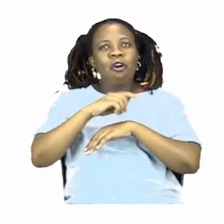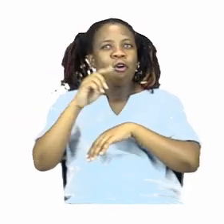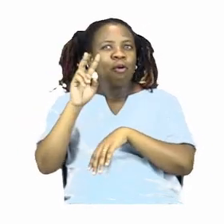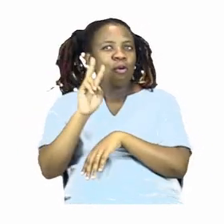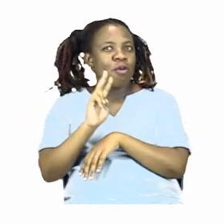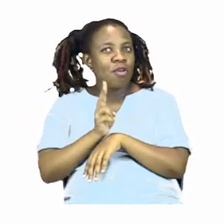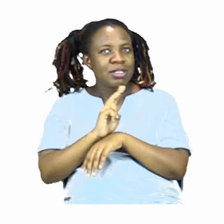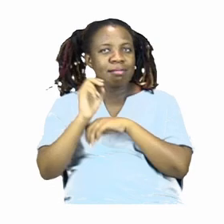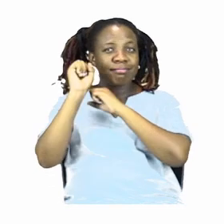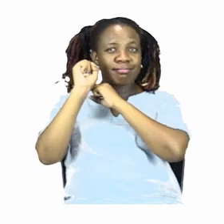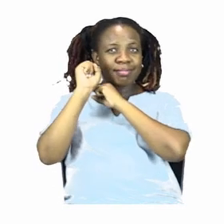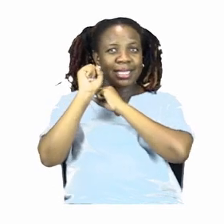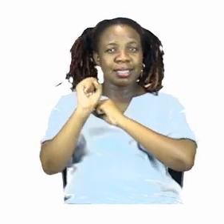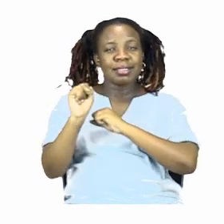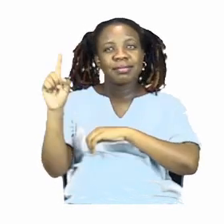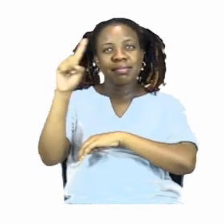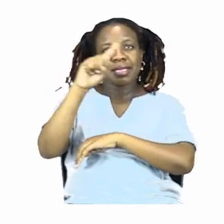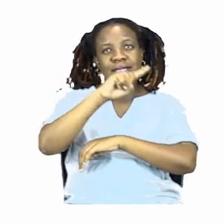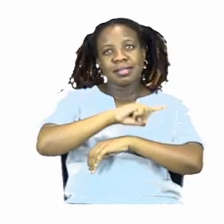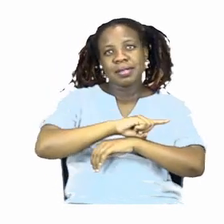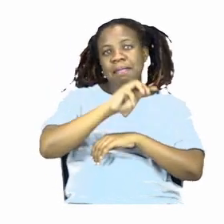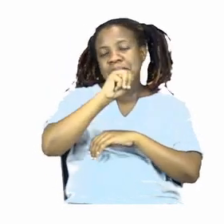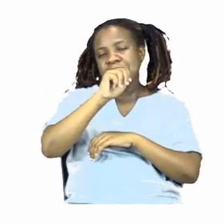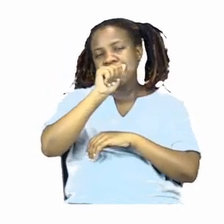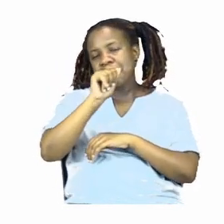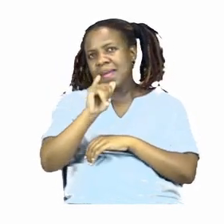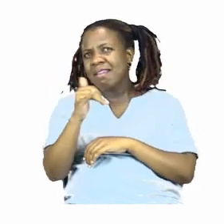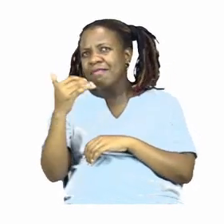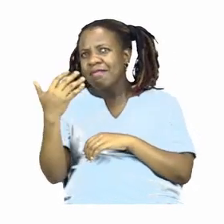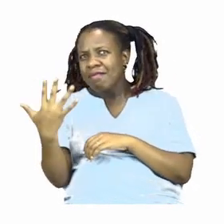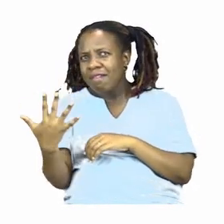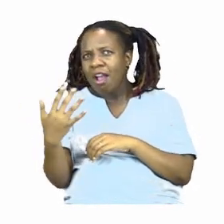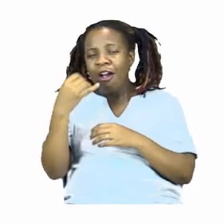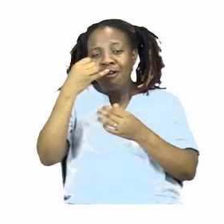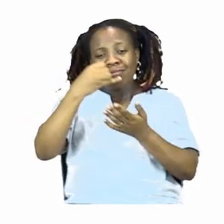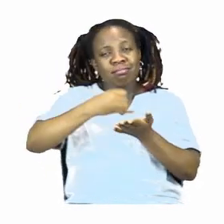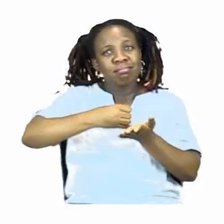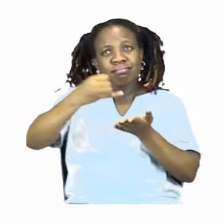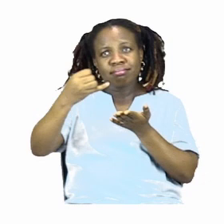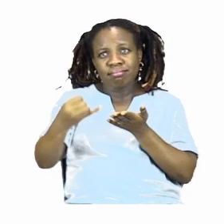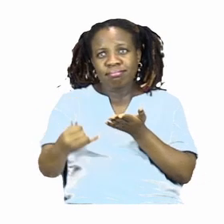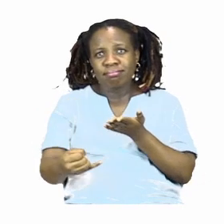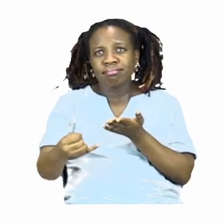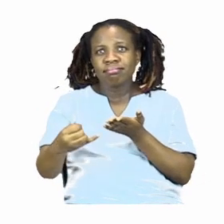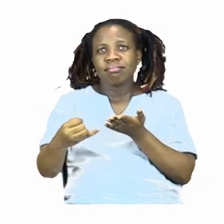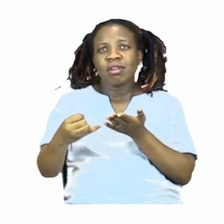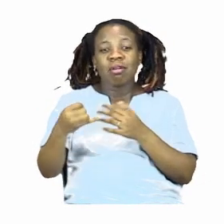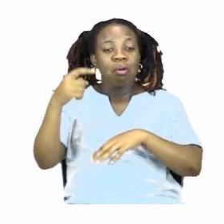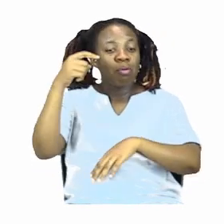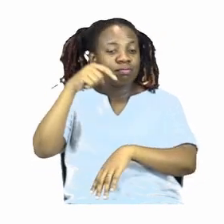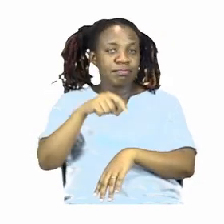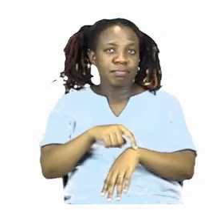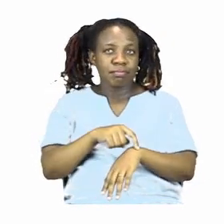a weekday, or we can say on time. Now here you see, here we have exact